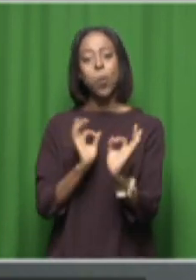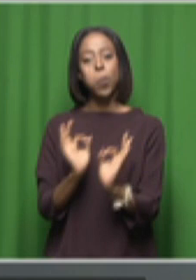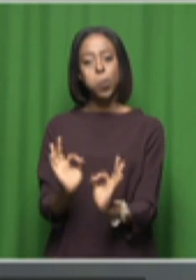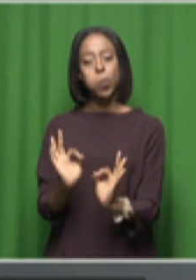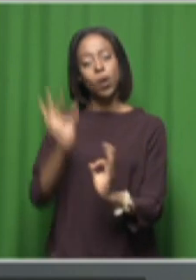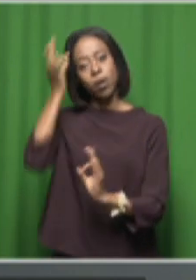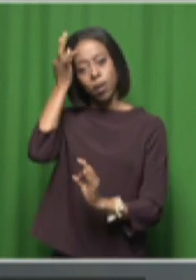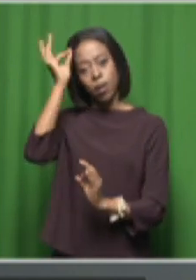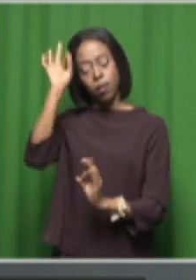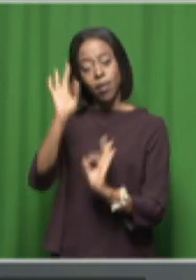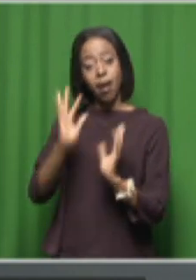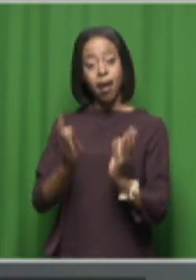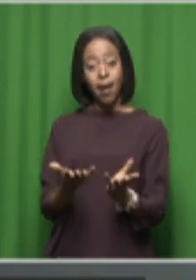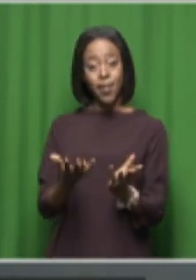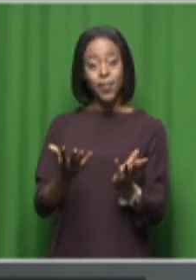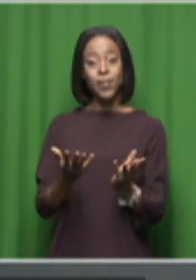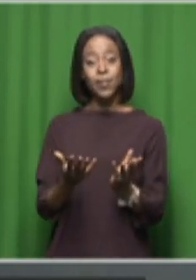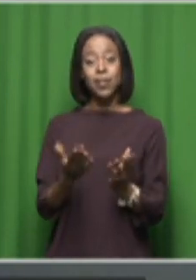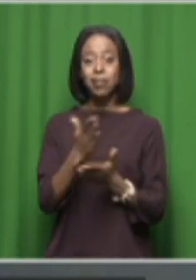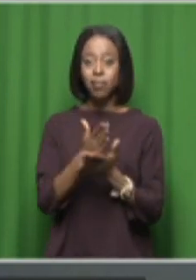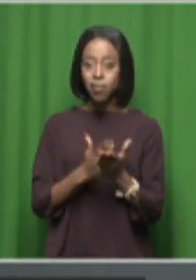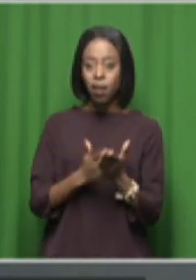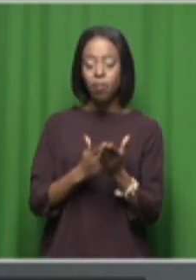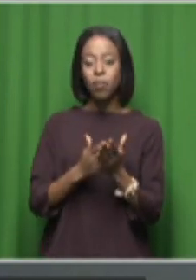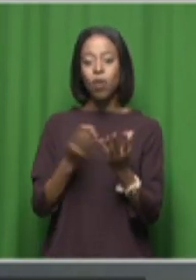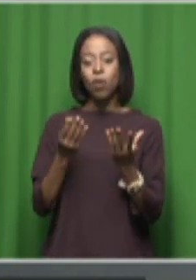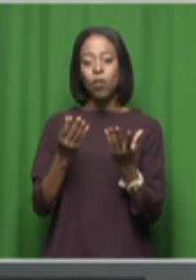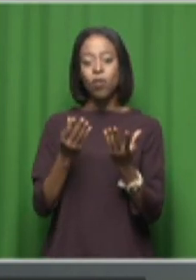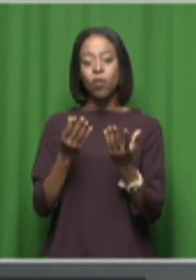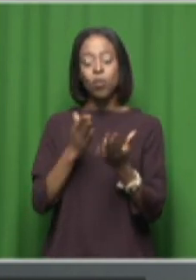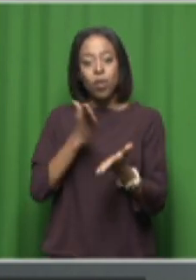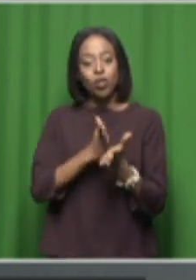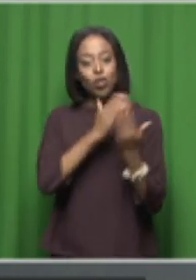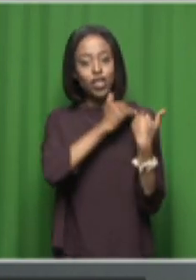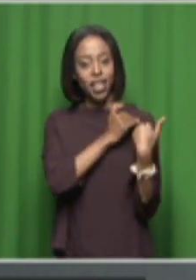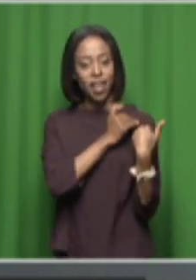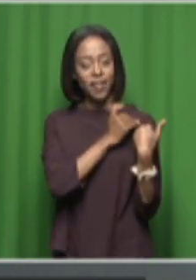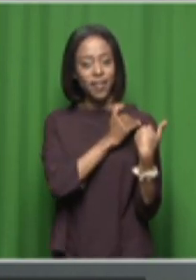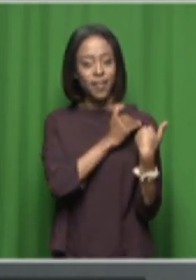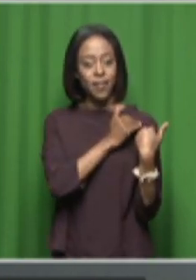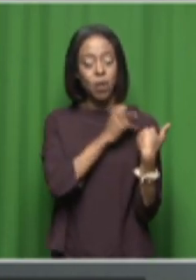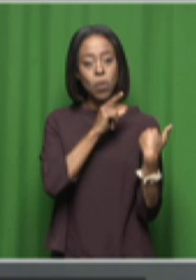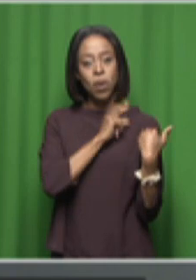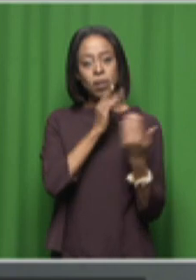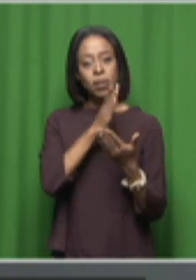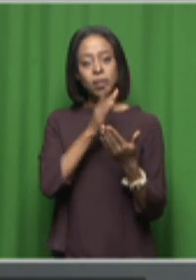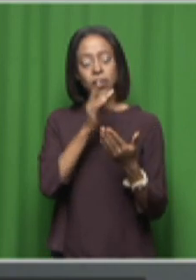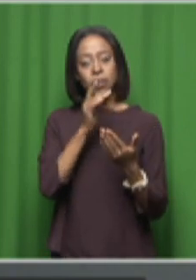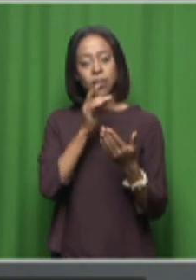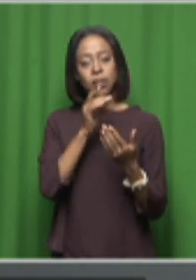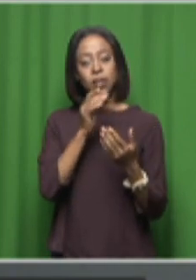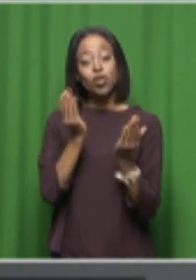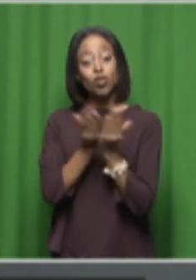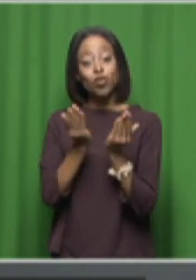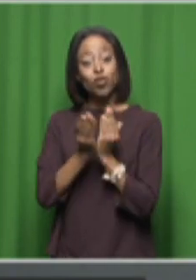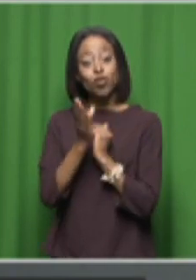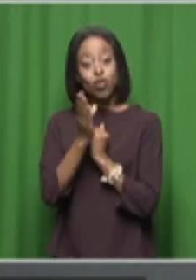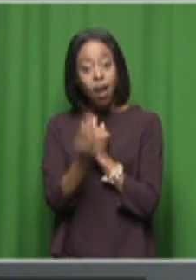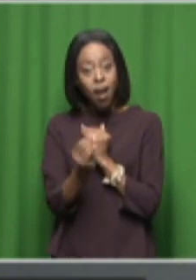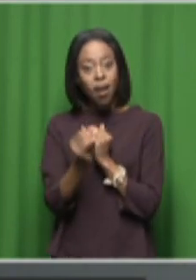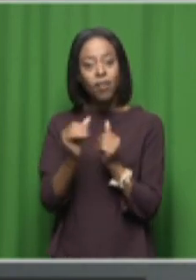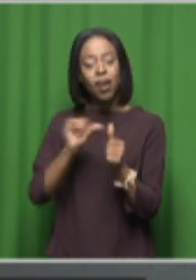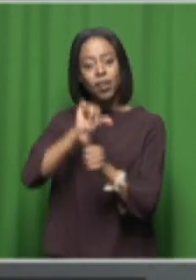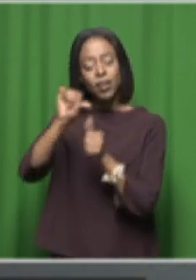by government in terms of some of the safety measures, for example, that former Model C schools have having things like